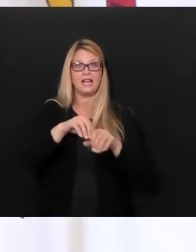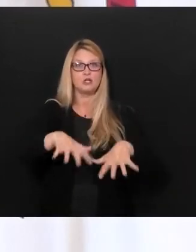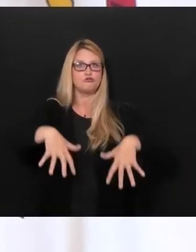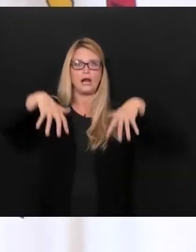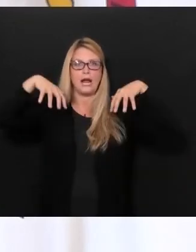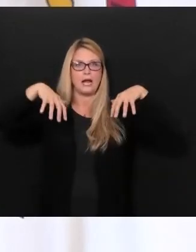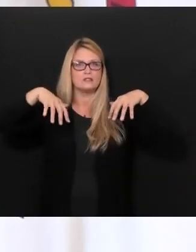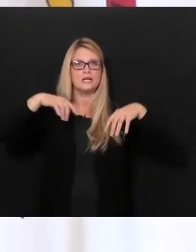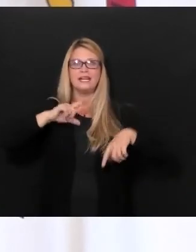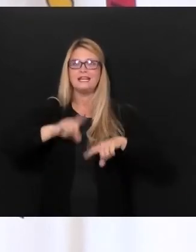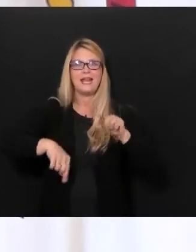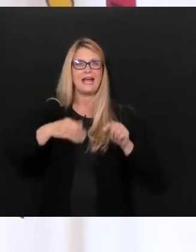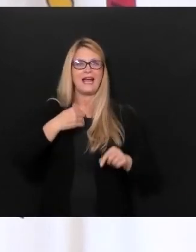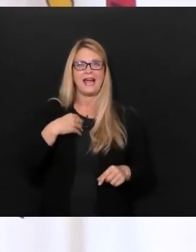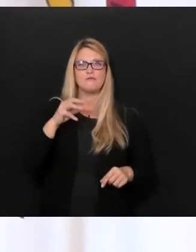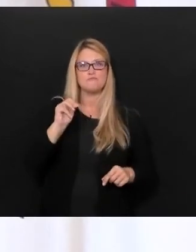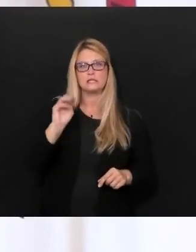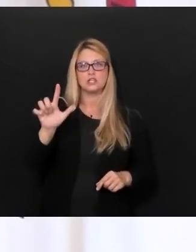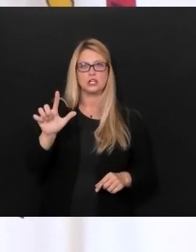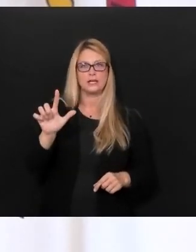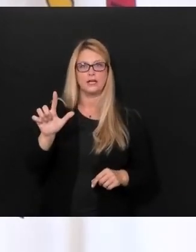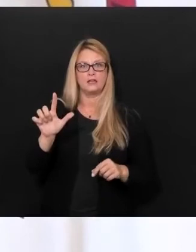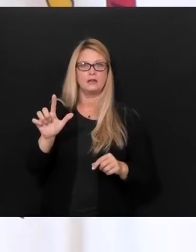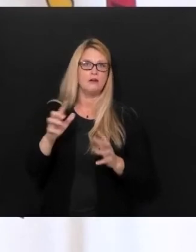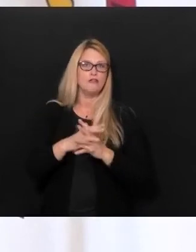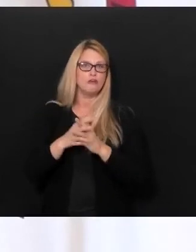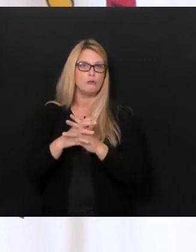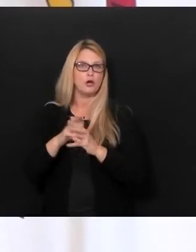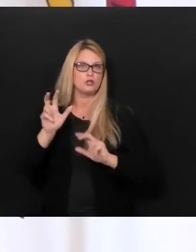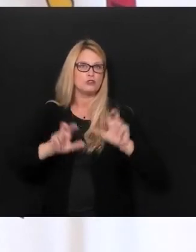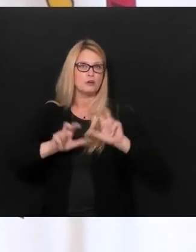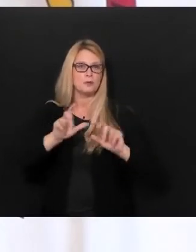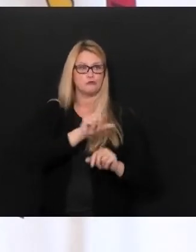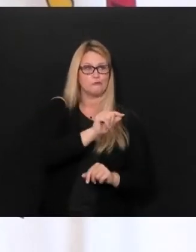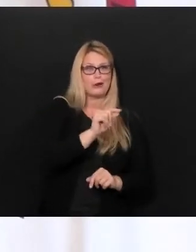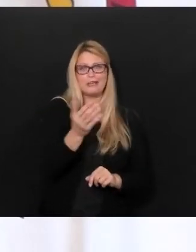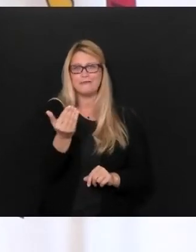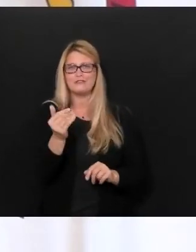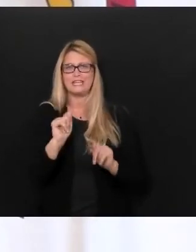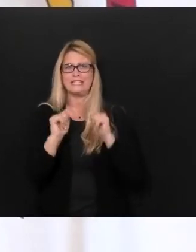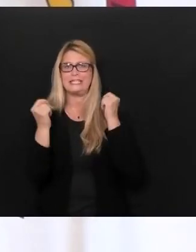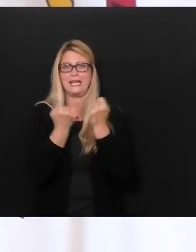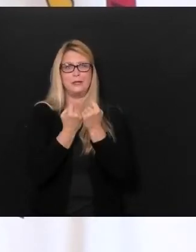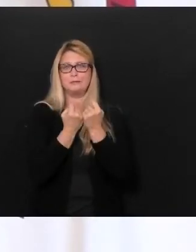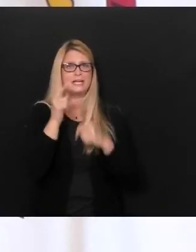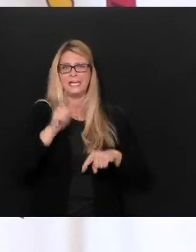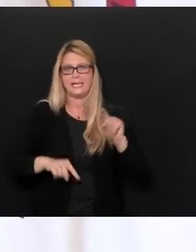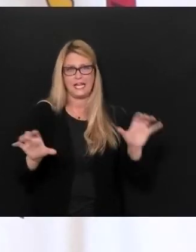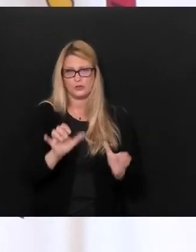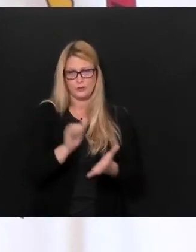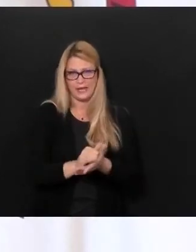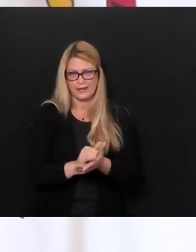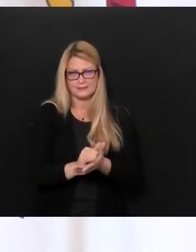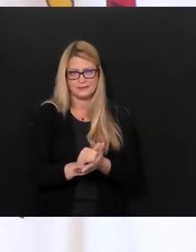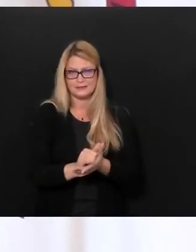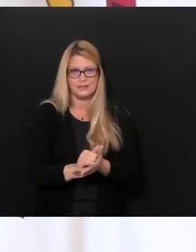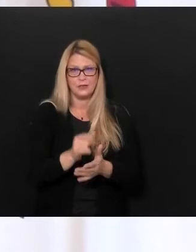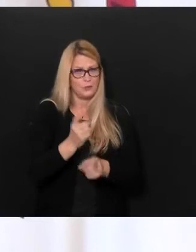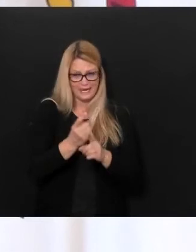midget football tournament and everything where we have 20 to 50 teams like was about to happen in Beckley. We can't do that right